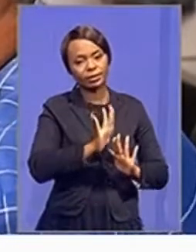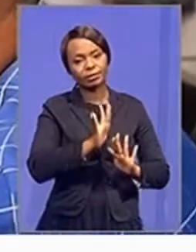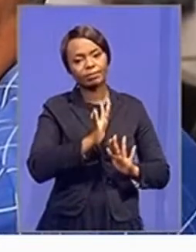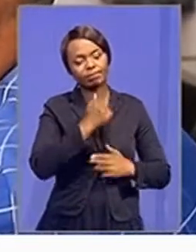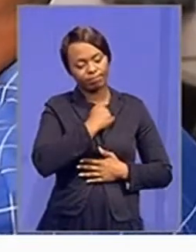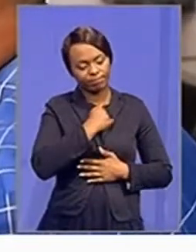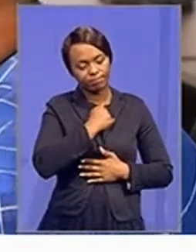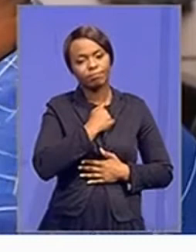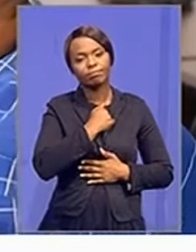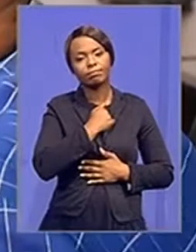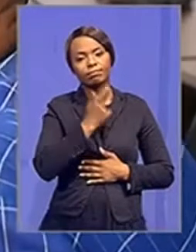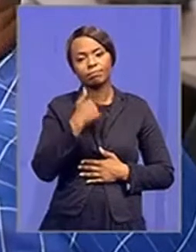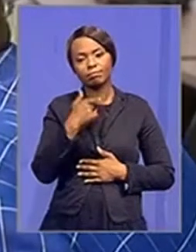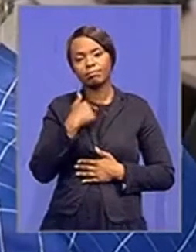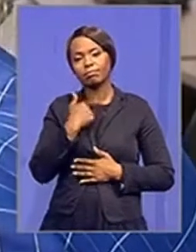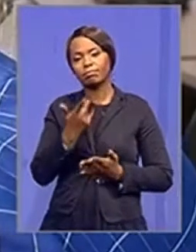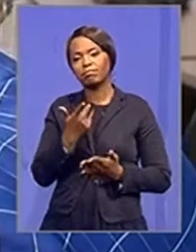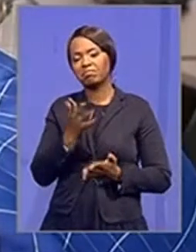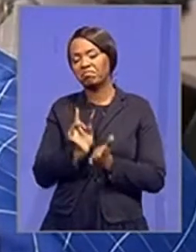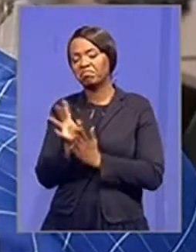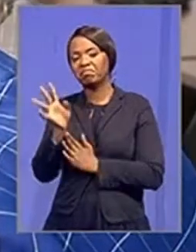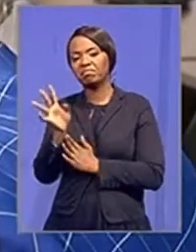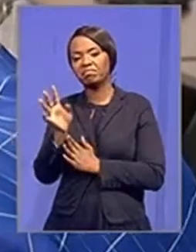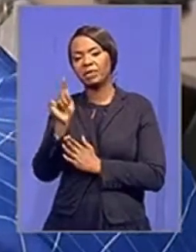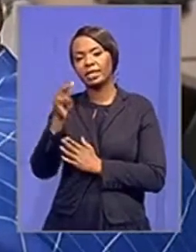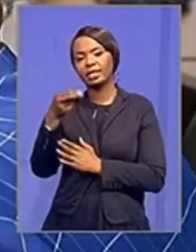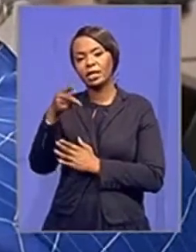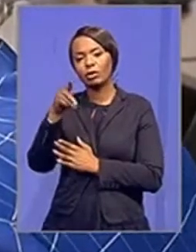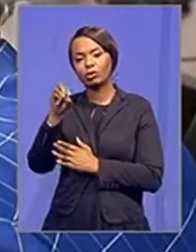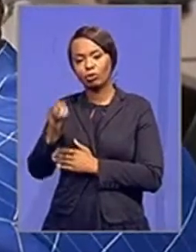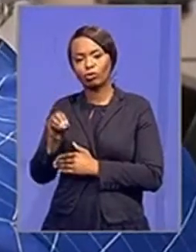apologize of my action to Thando Mahlangu